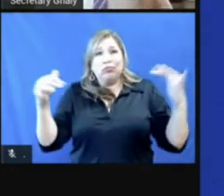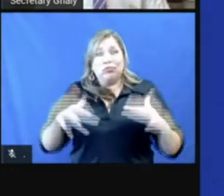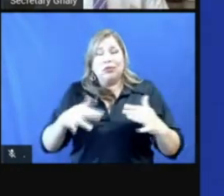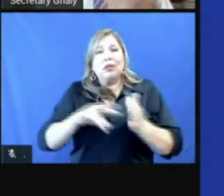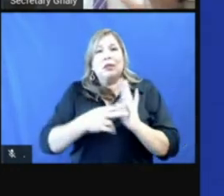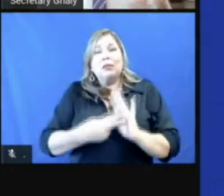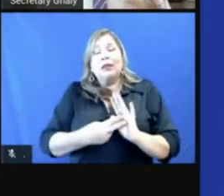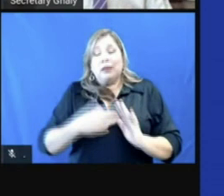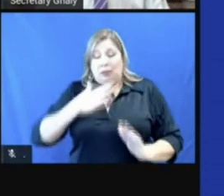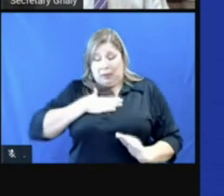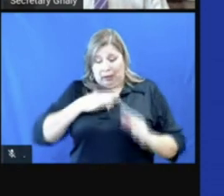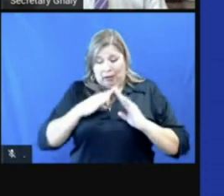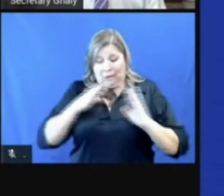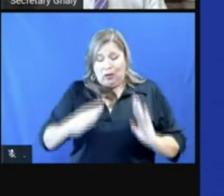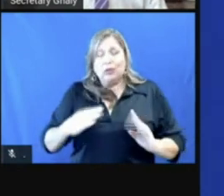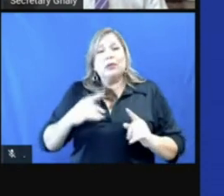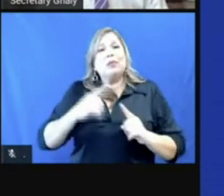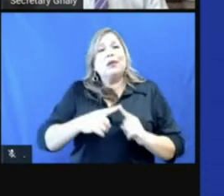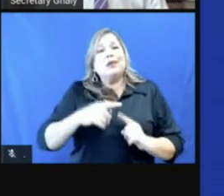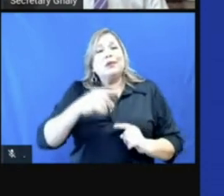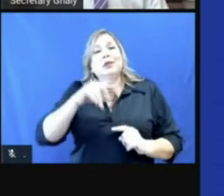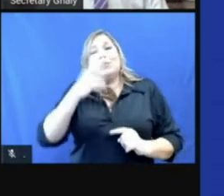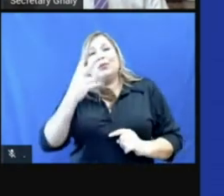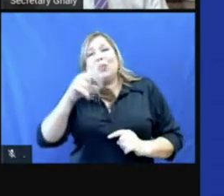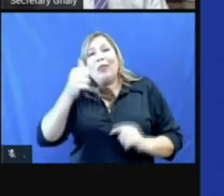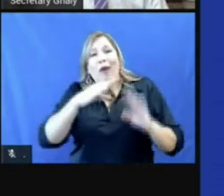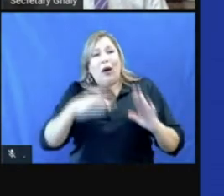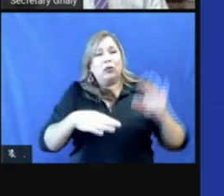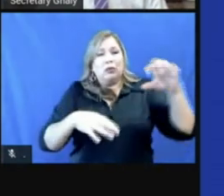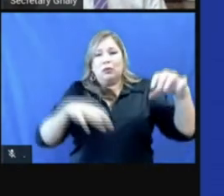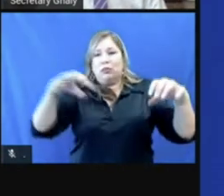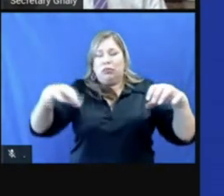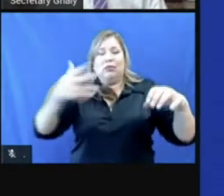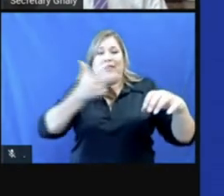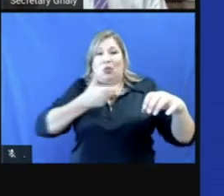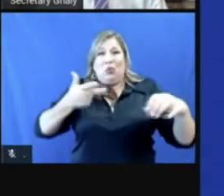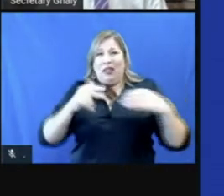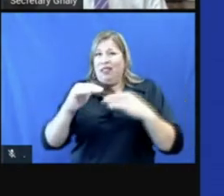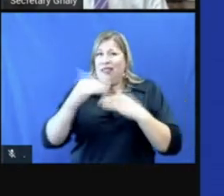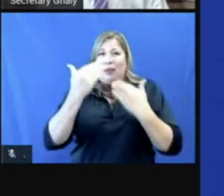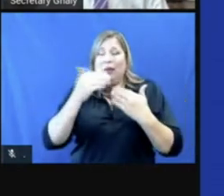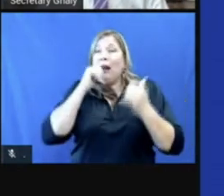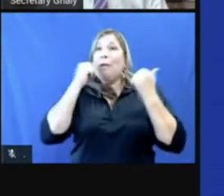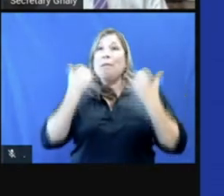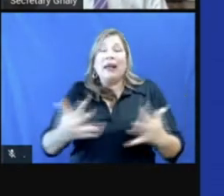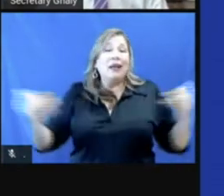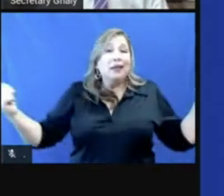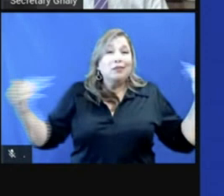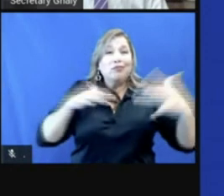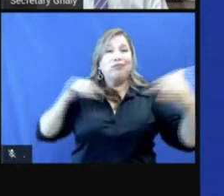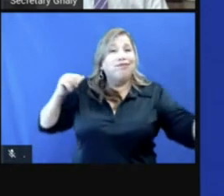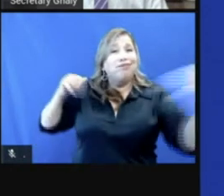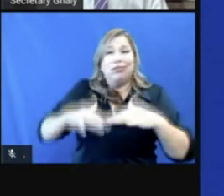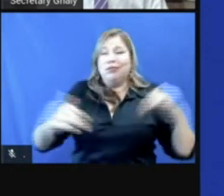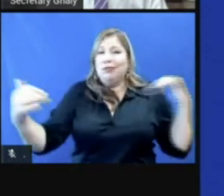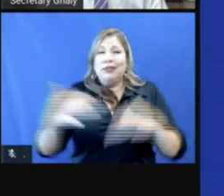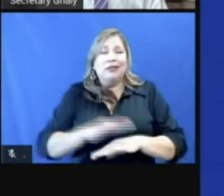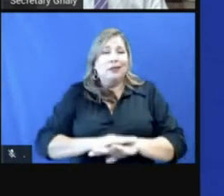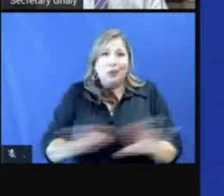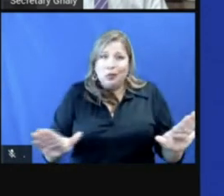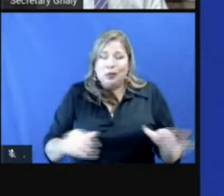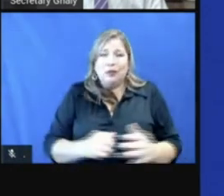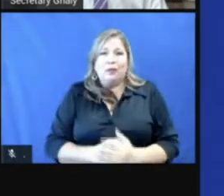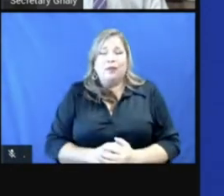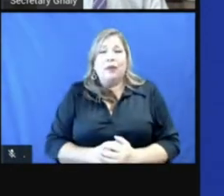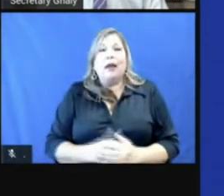others, it's yourself and 2 others. Important. And now today, underlined here, bolded here, gatherings shouldn't occur between